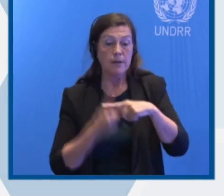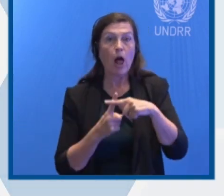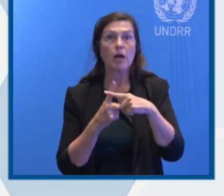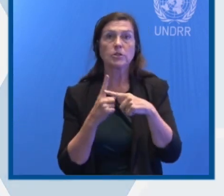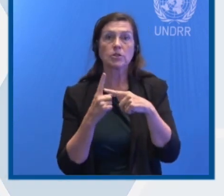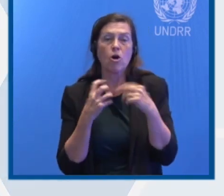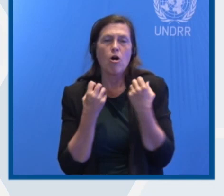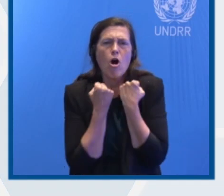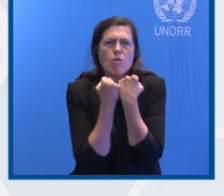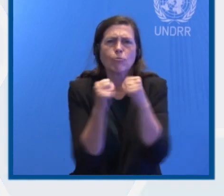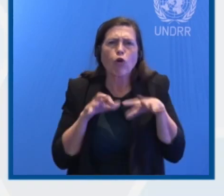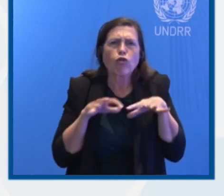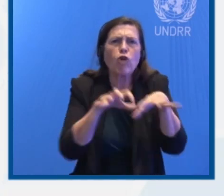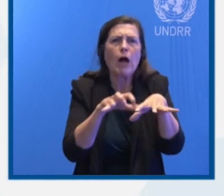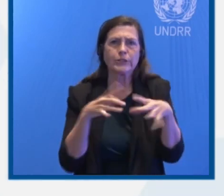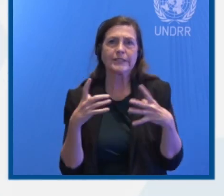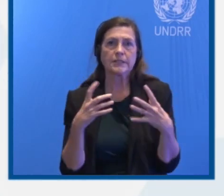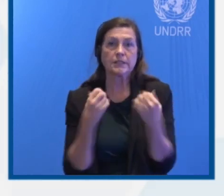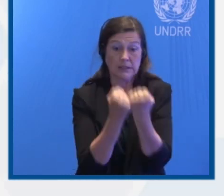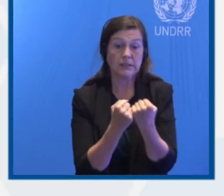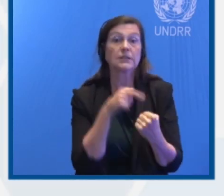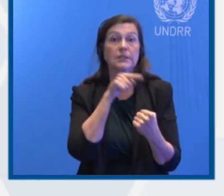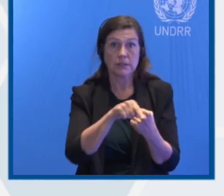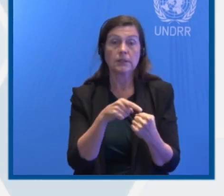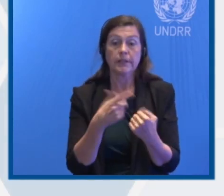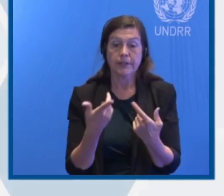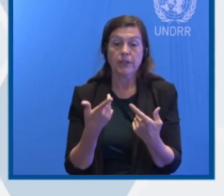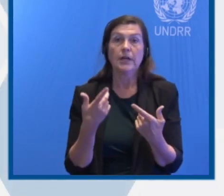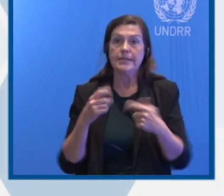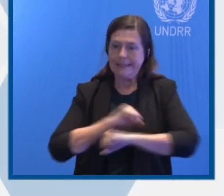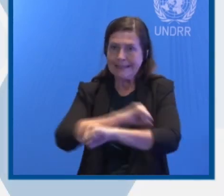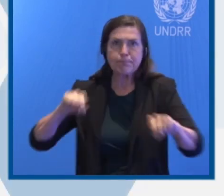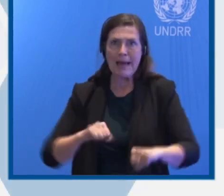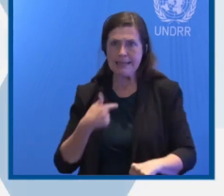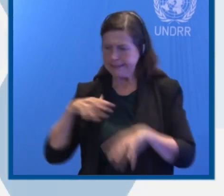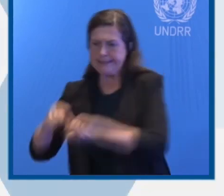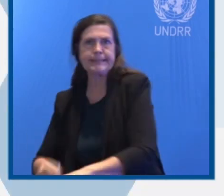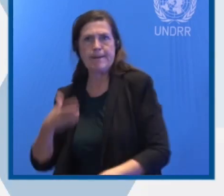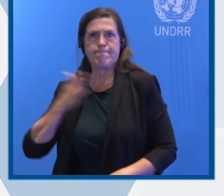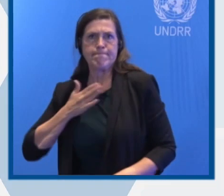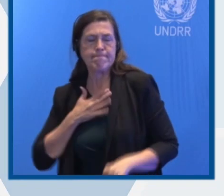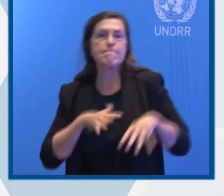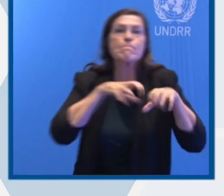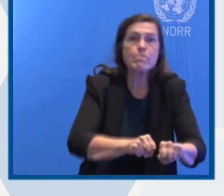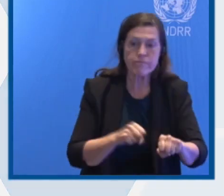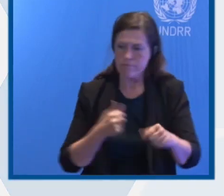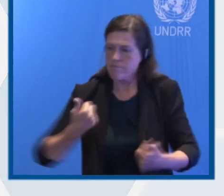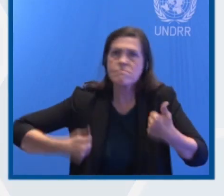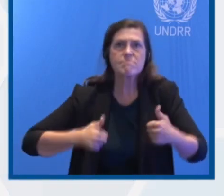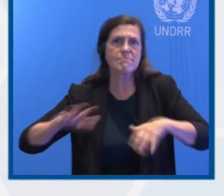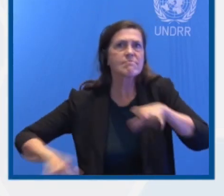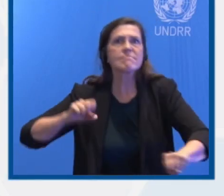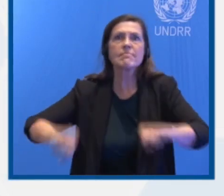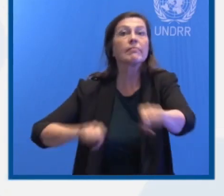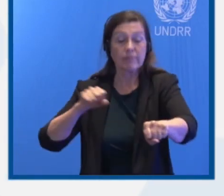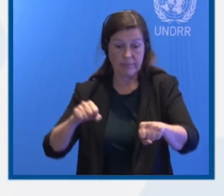Therefore, legislation in area of crisis in critical infrastructure protection has to take into the